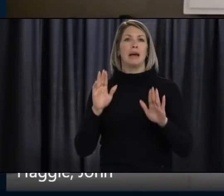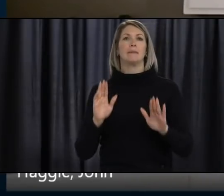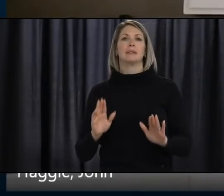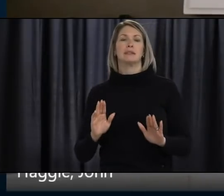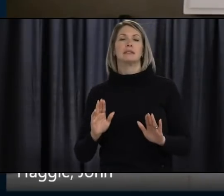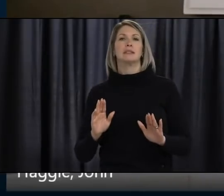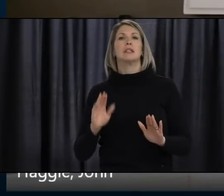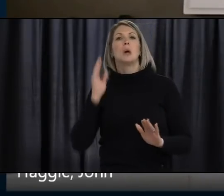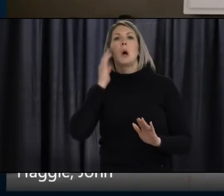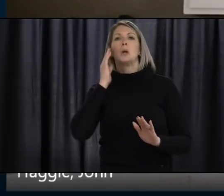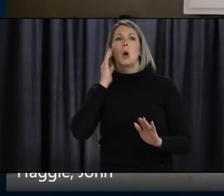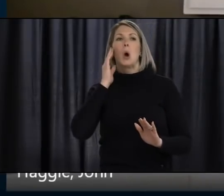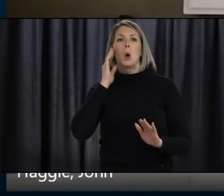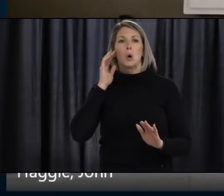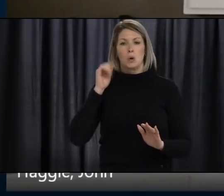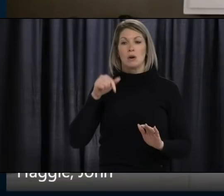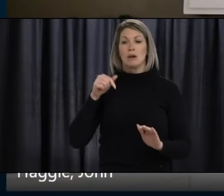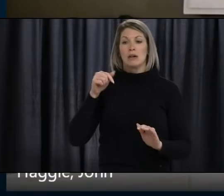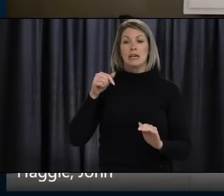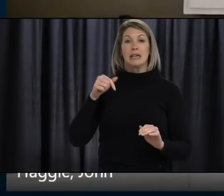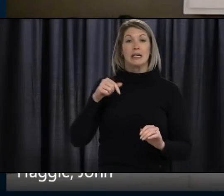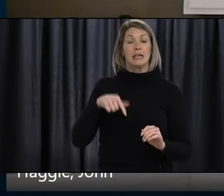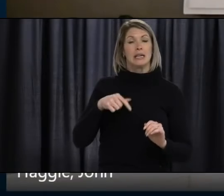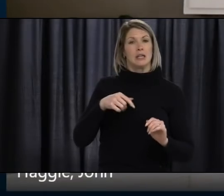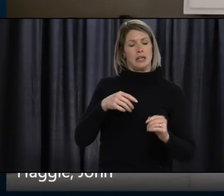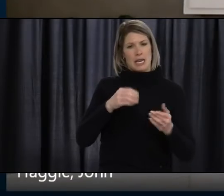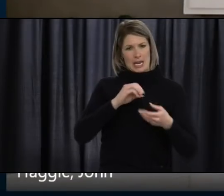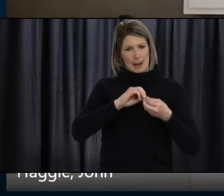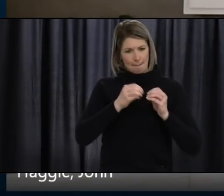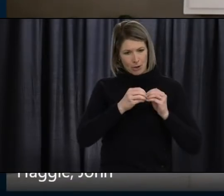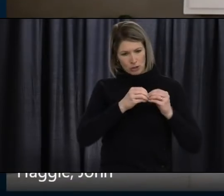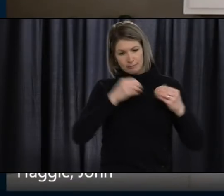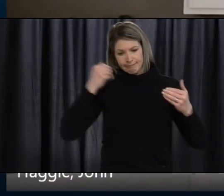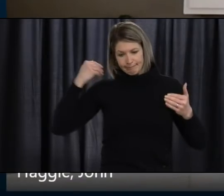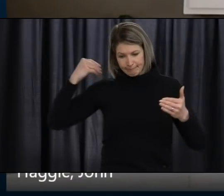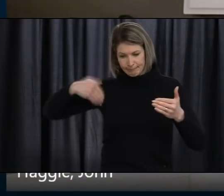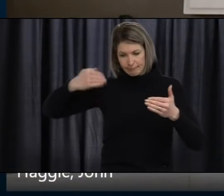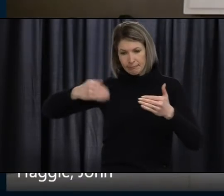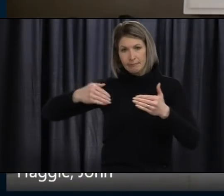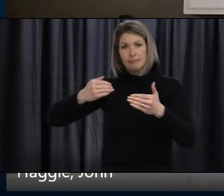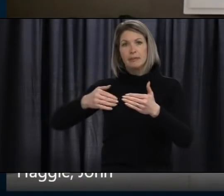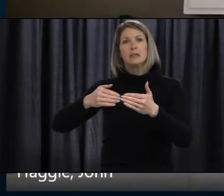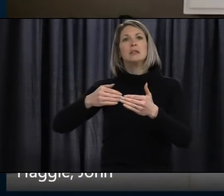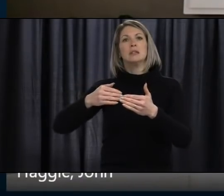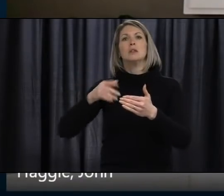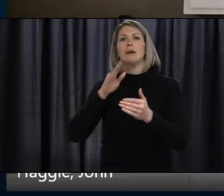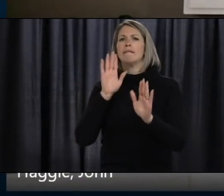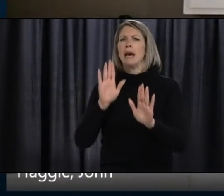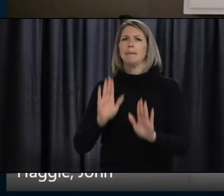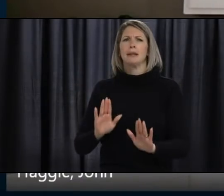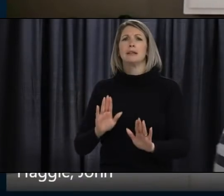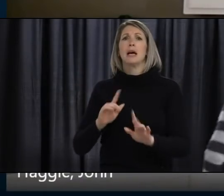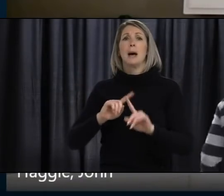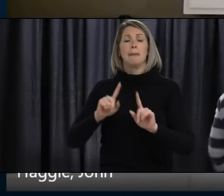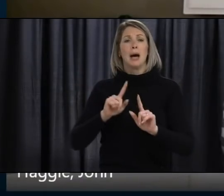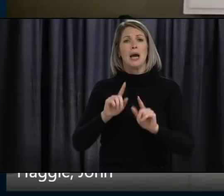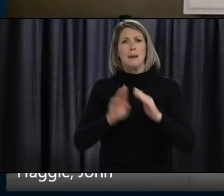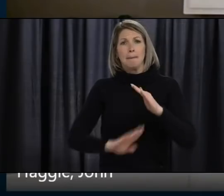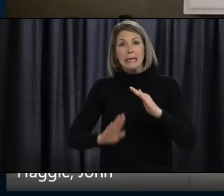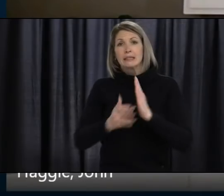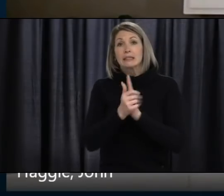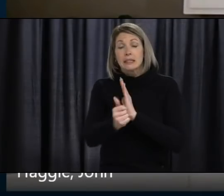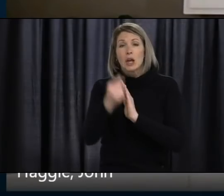to be said. One is they really represent good basic skills and resources within the